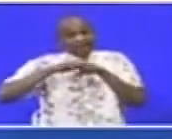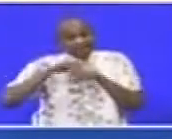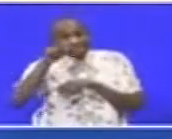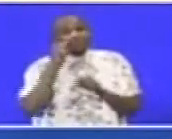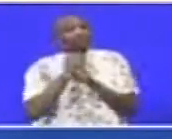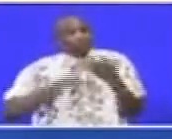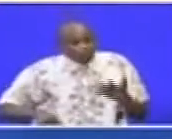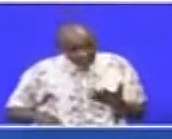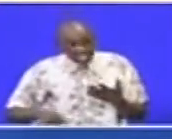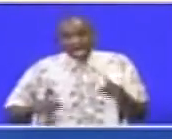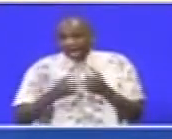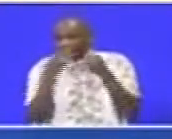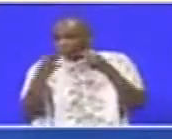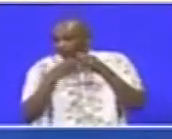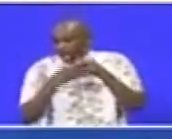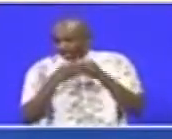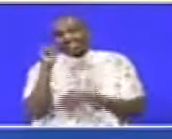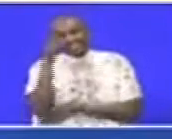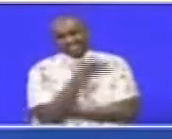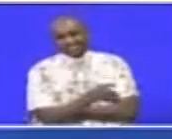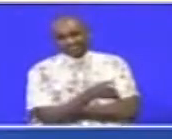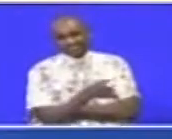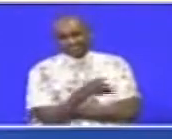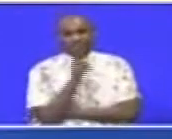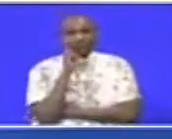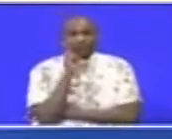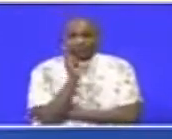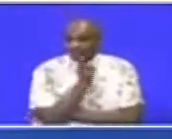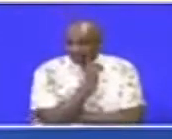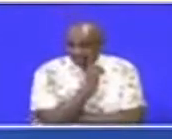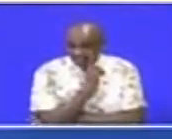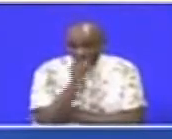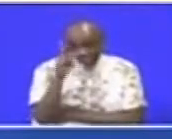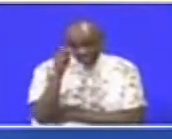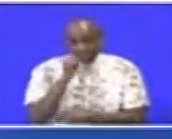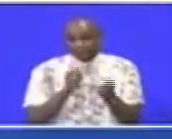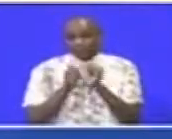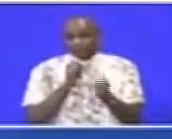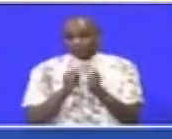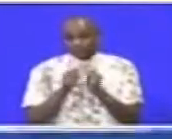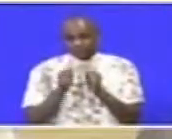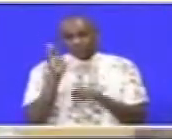Games that are set for August in Kenya. Robinson Okenye, KTN Sports, in Bungoma County.